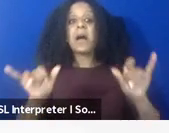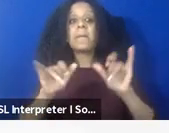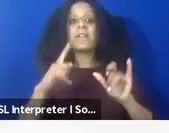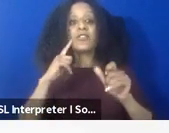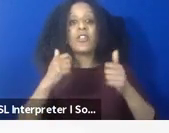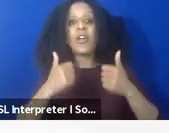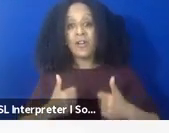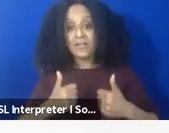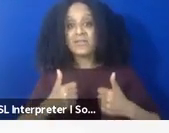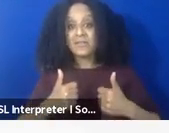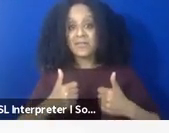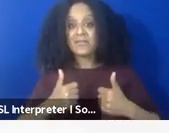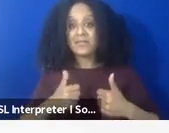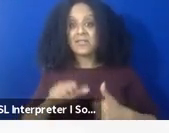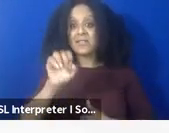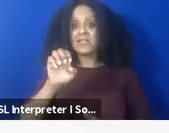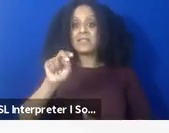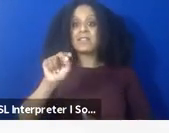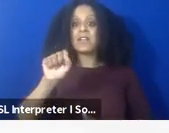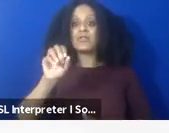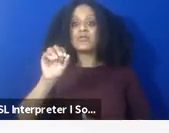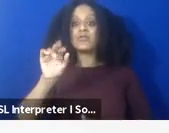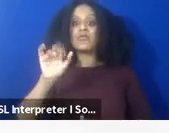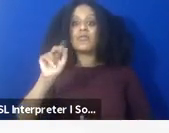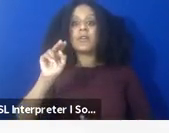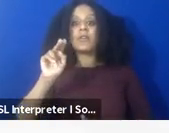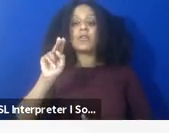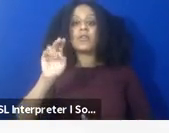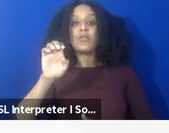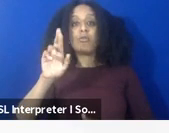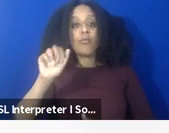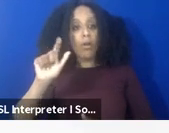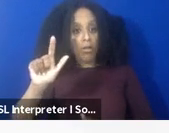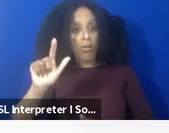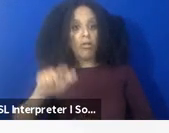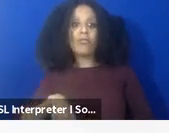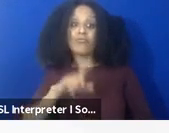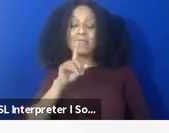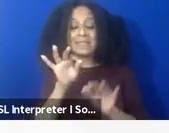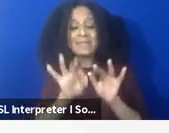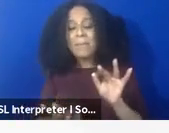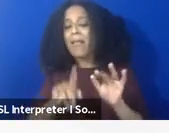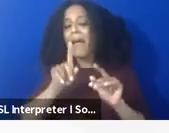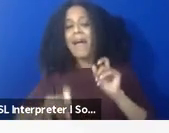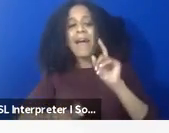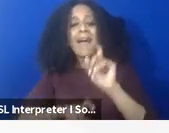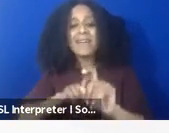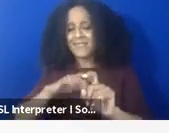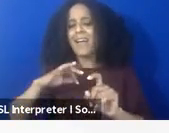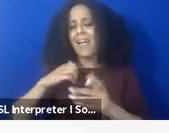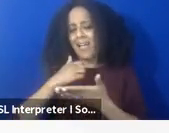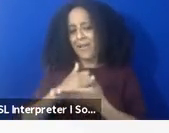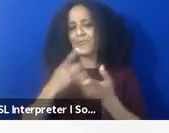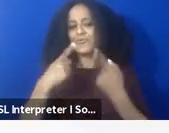diabetes. Is sensory neural hearing loss related to diabetes. Asking simple questions can be helpful in screening.